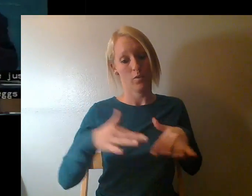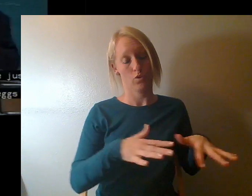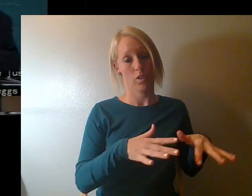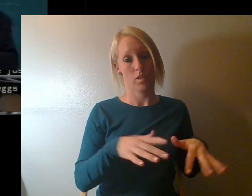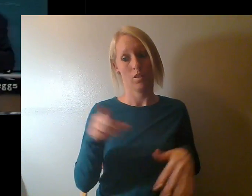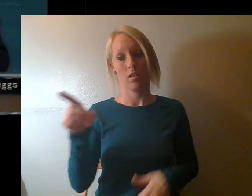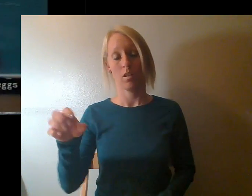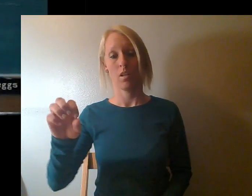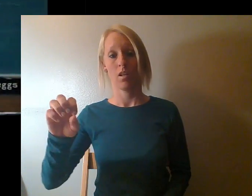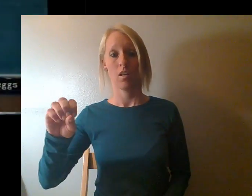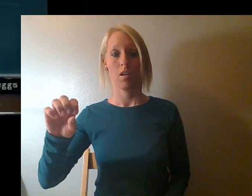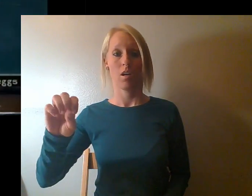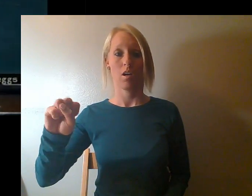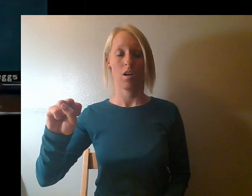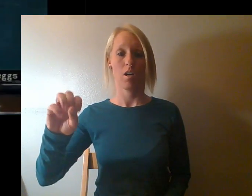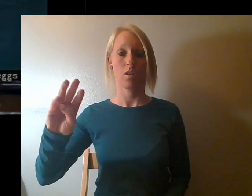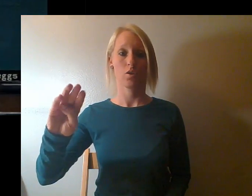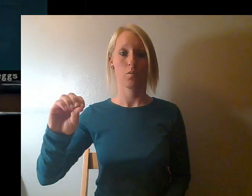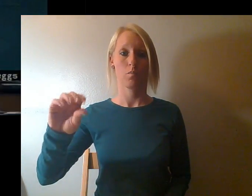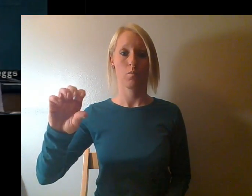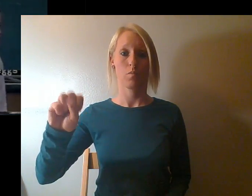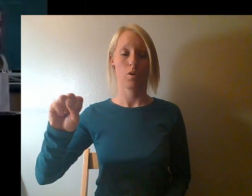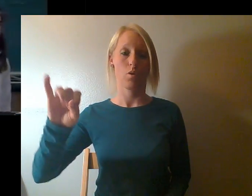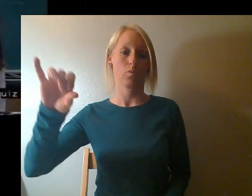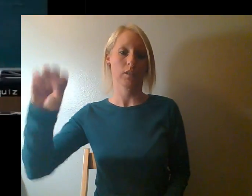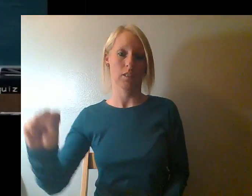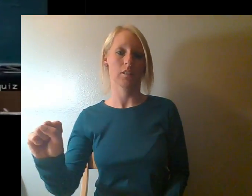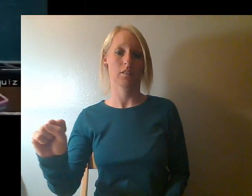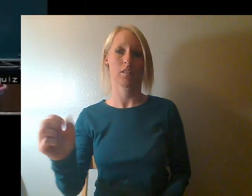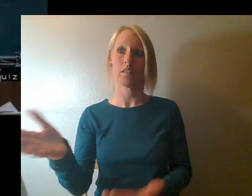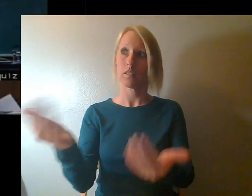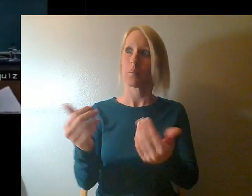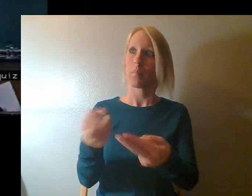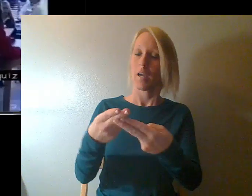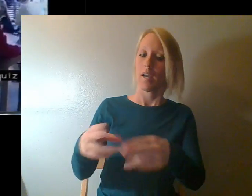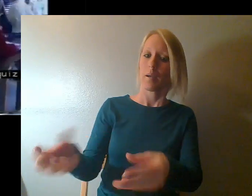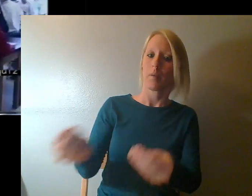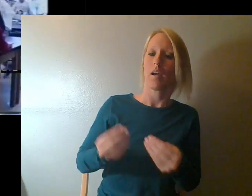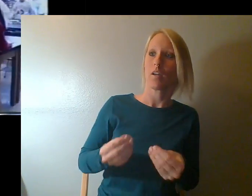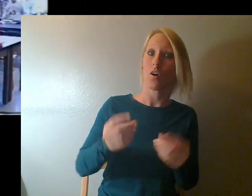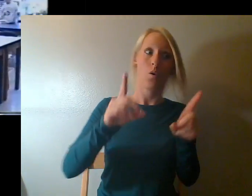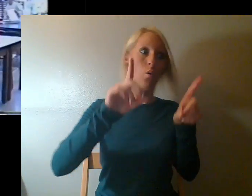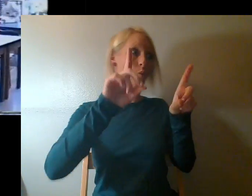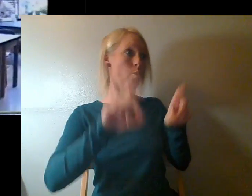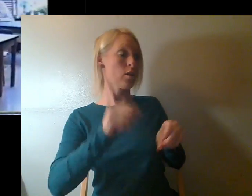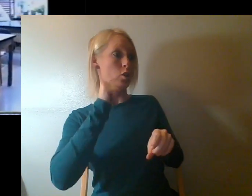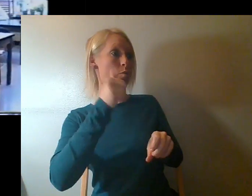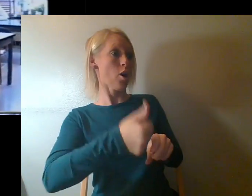get my egg back before you leave, okay? Go ahead. No quiz tomorrow.